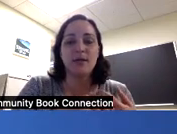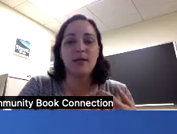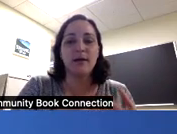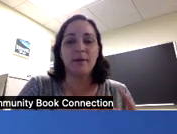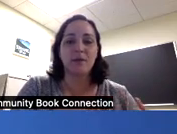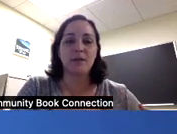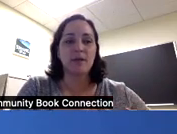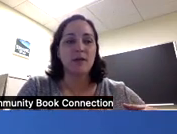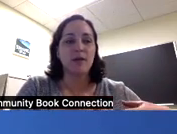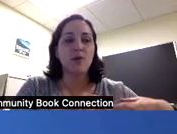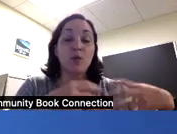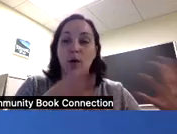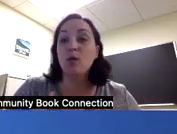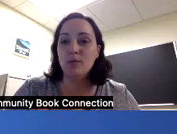to